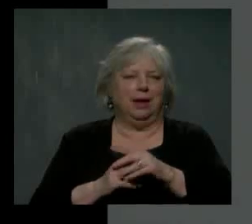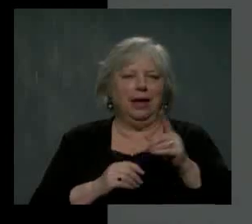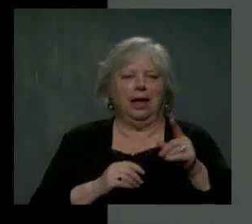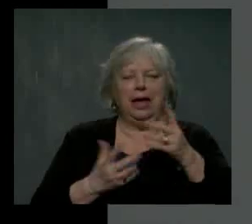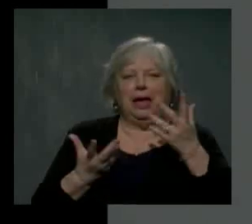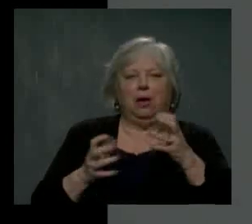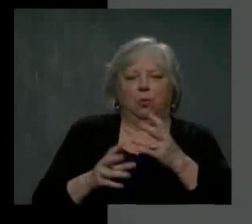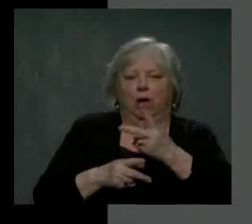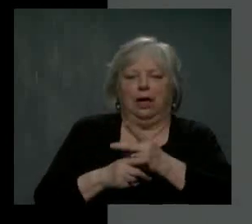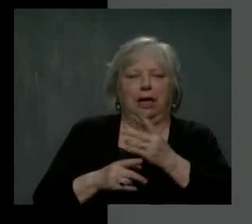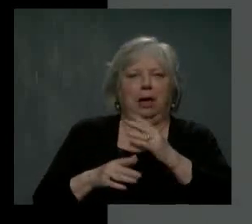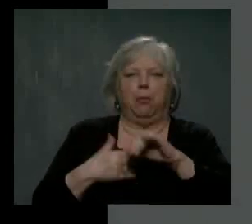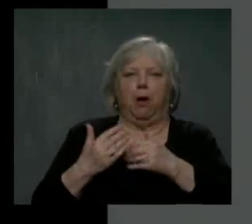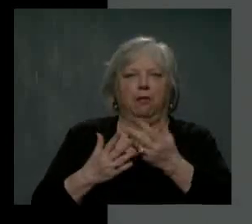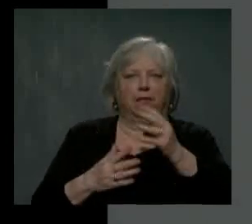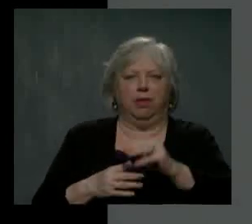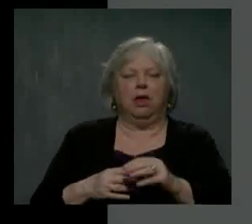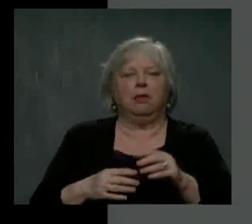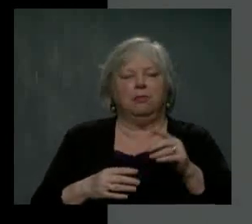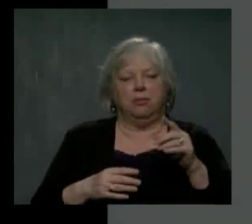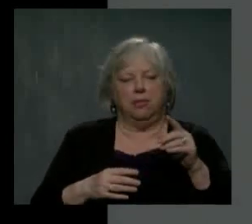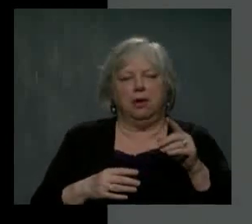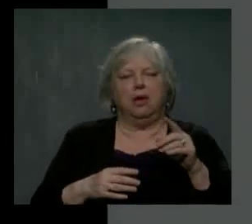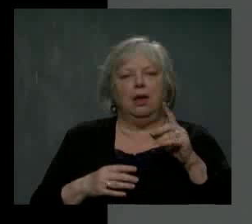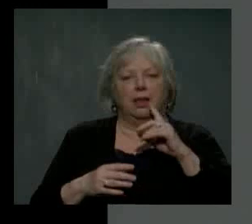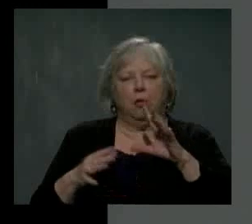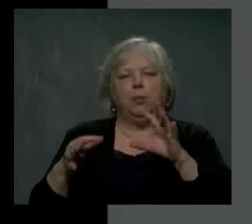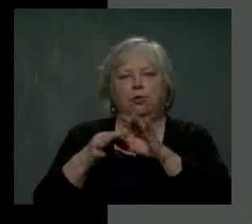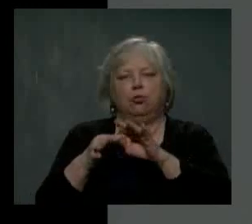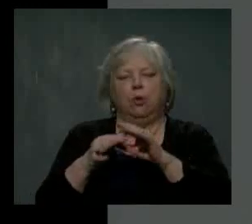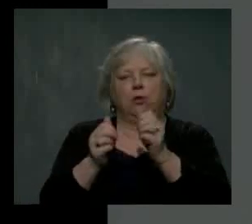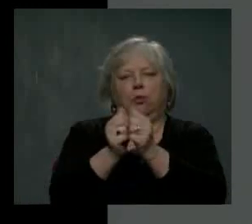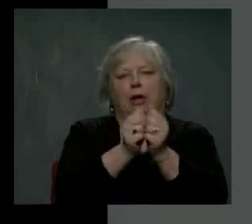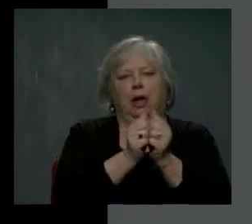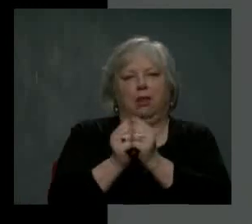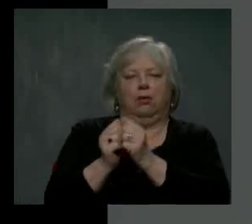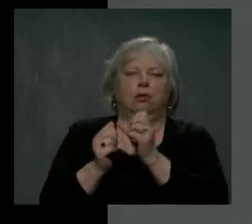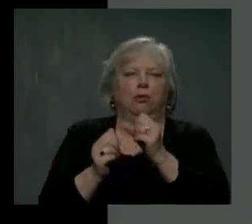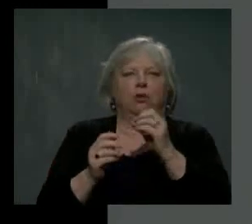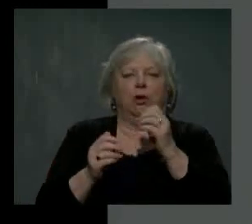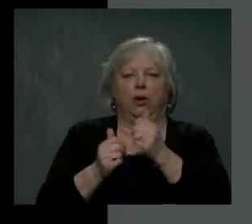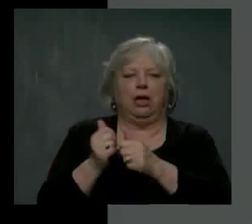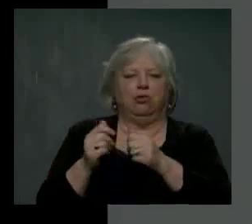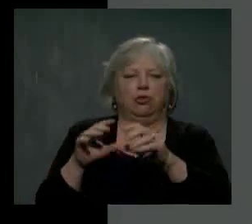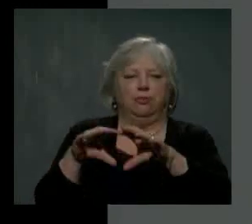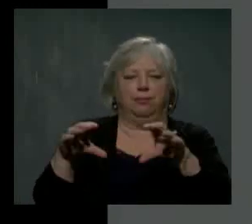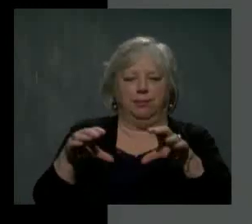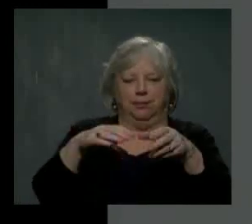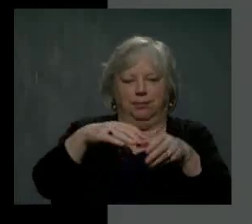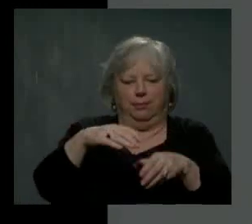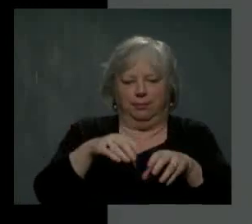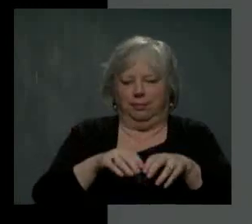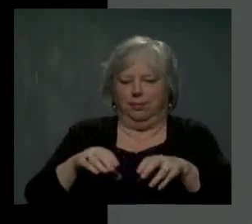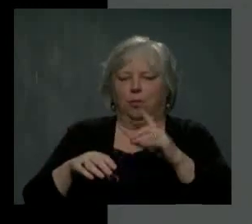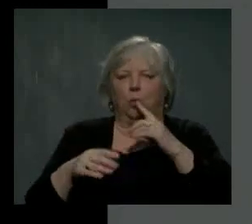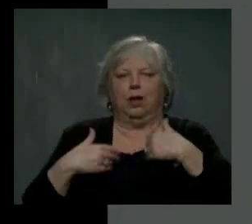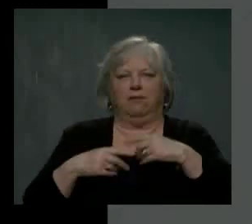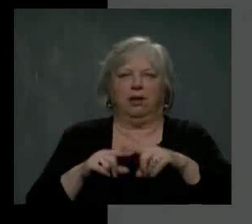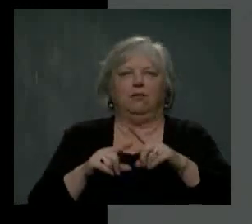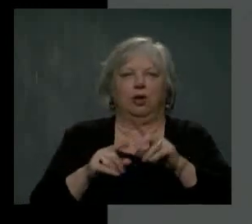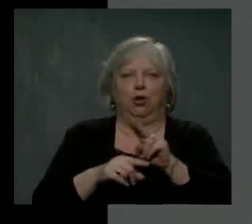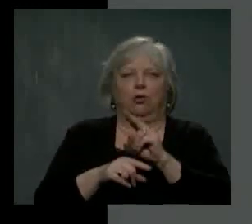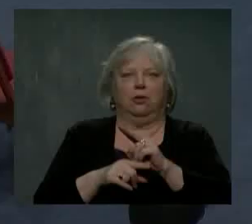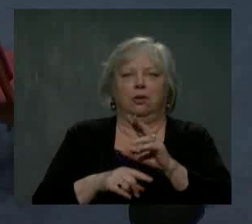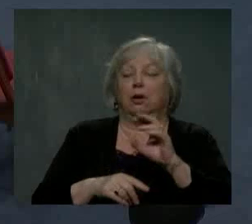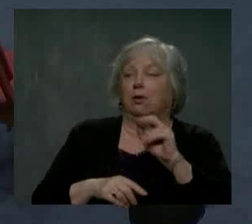to keep them all. They will have, you know, they'll be joined together, so they'll have different uses, you know, for that. Okay. Thank